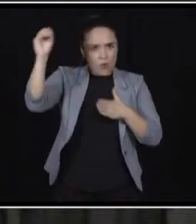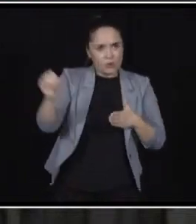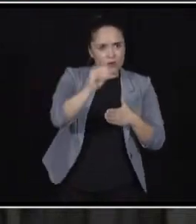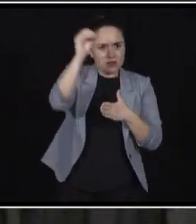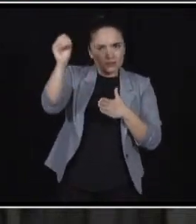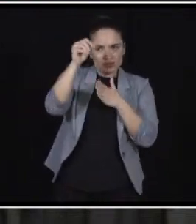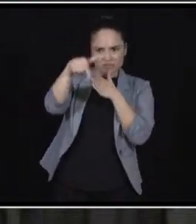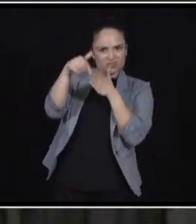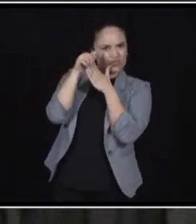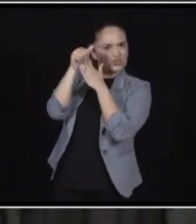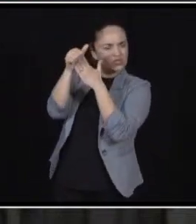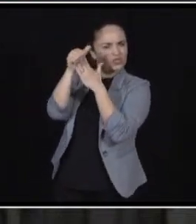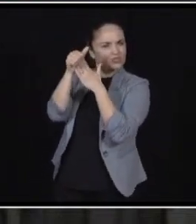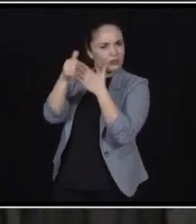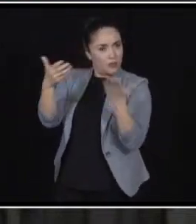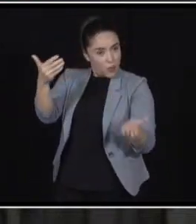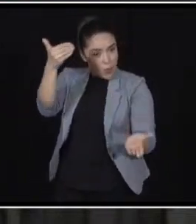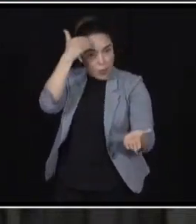pandemic.